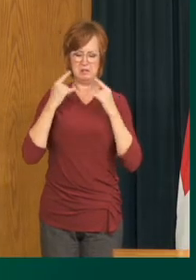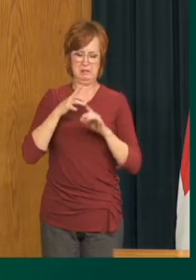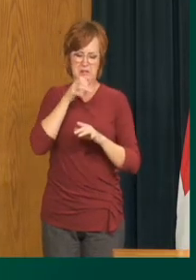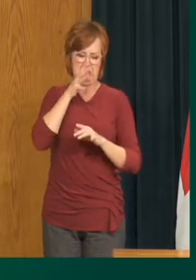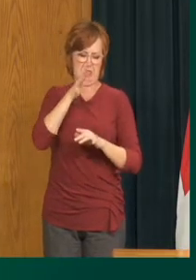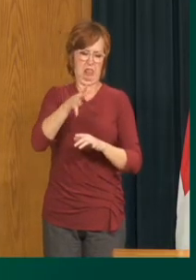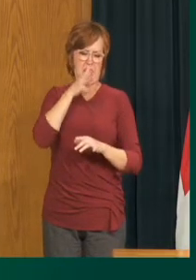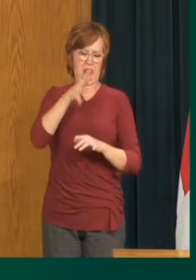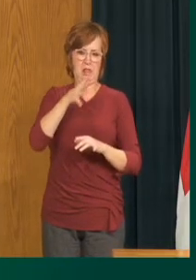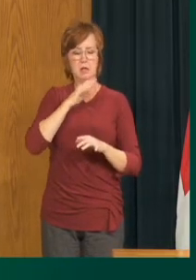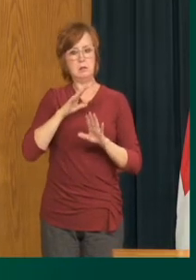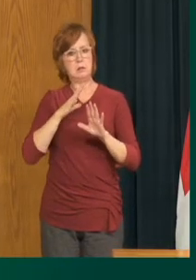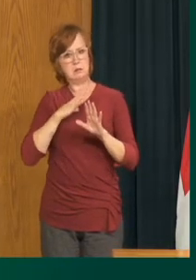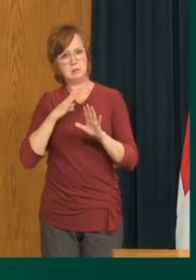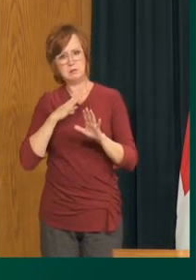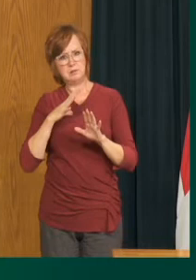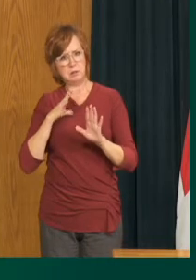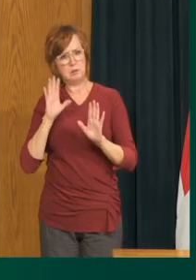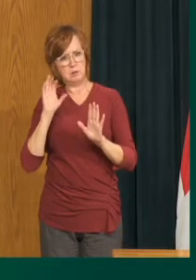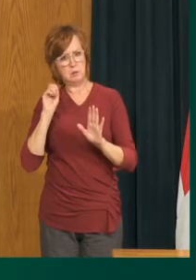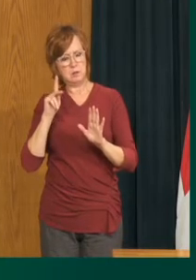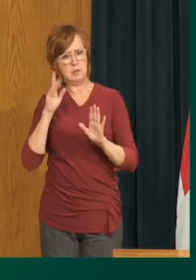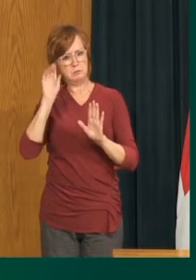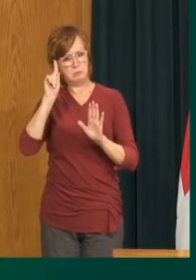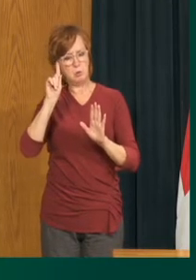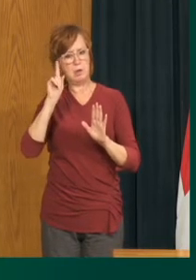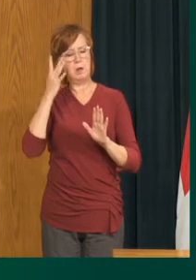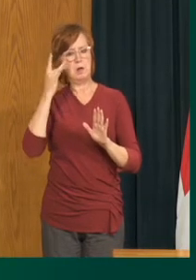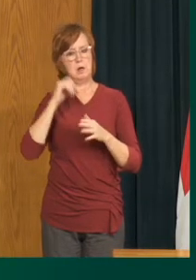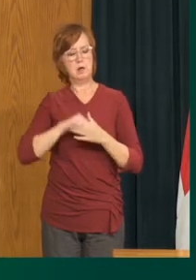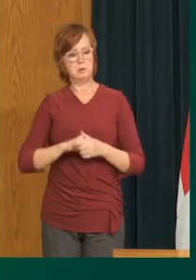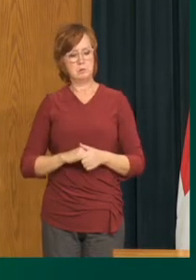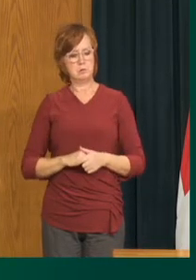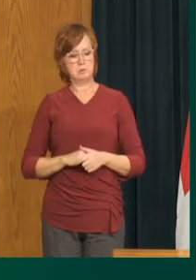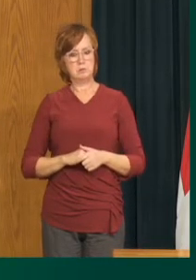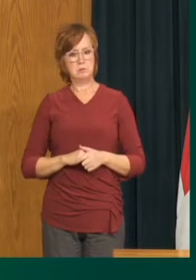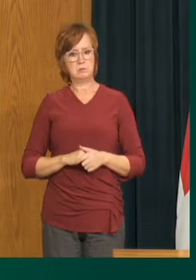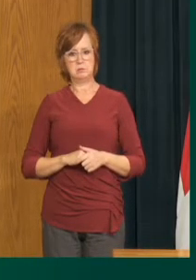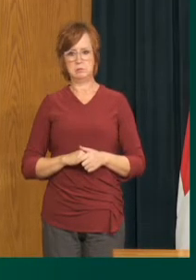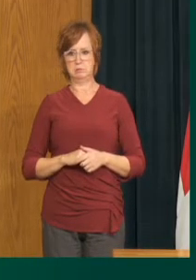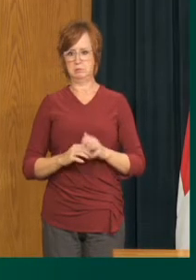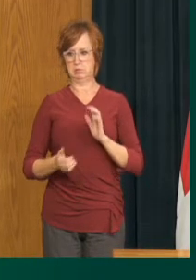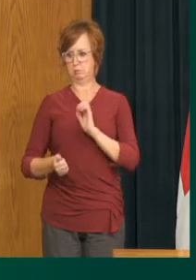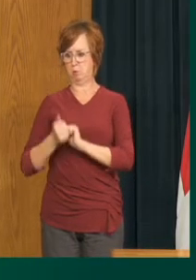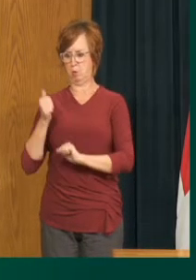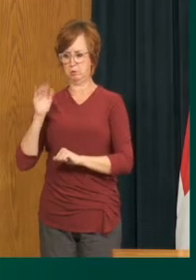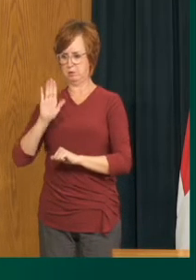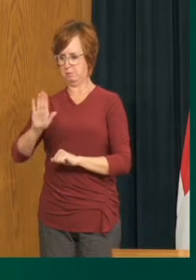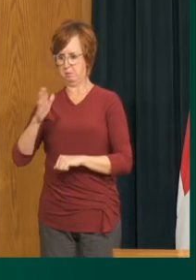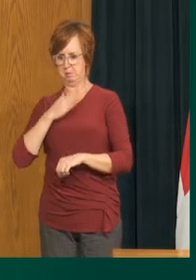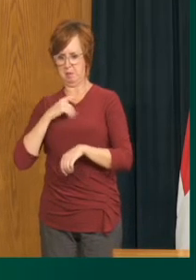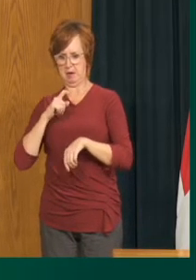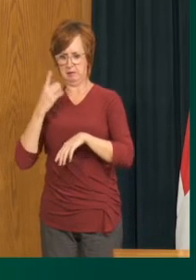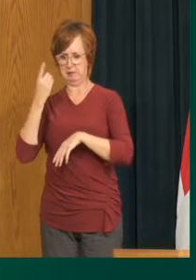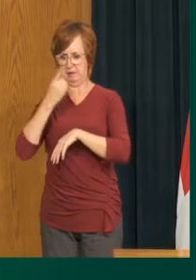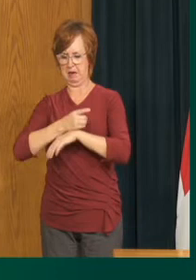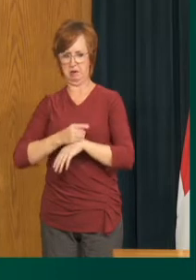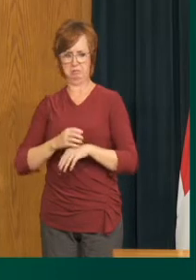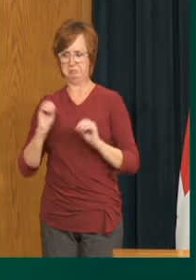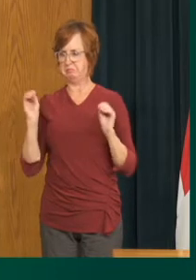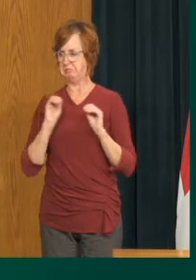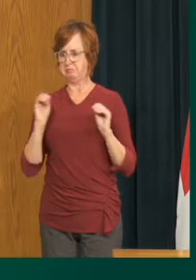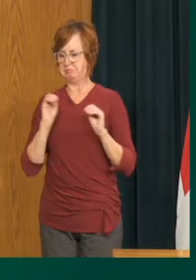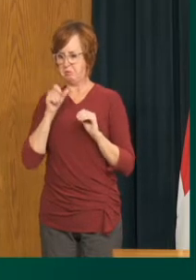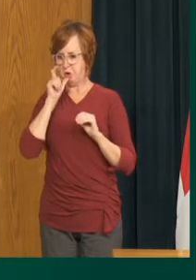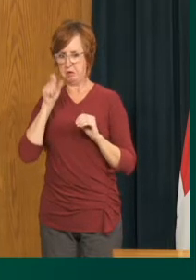that you shouldn't really have to wear a mask in many of your daily events. It is just a layer of protection, and